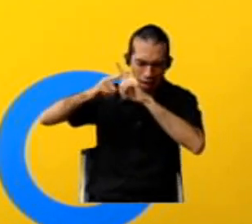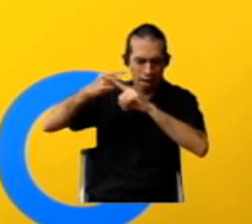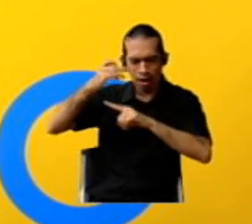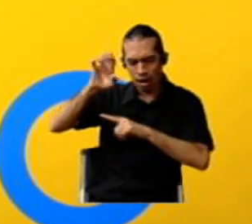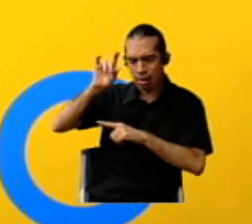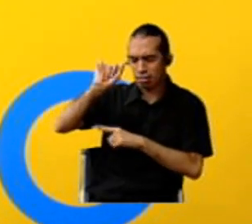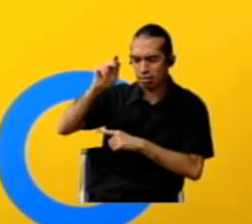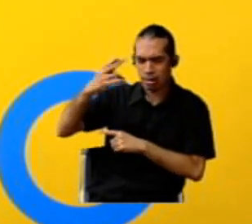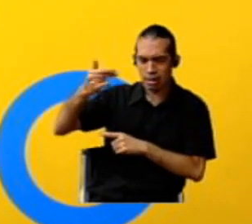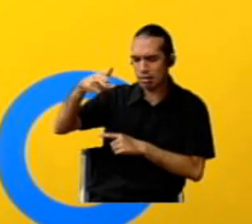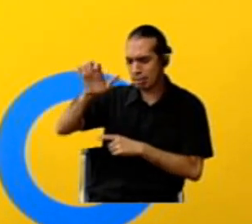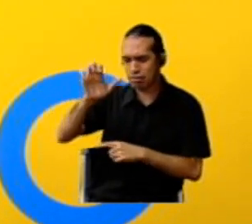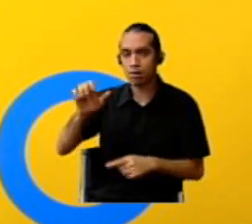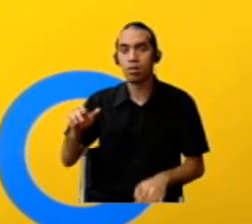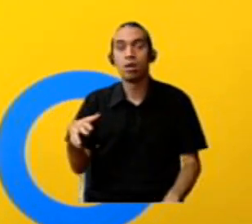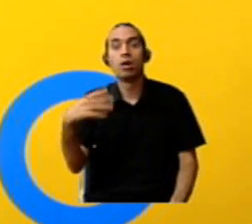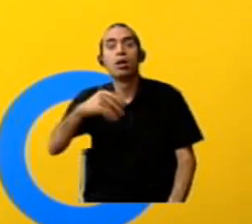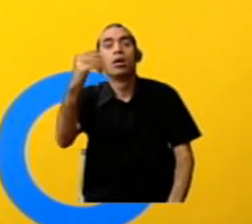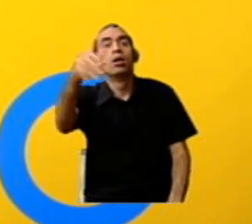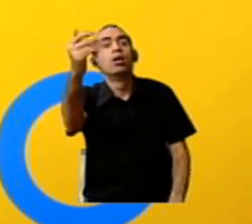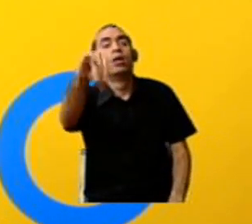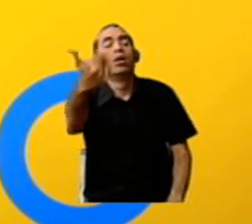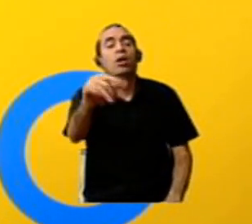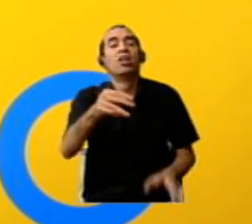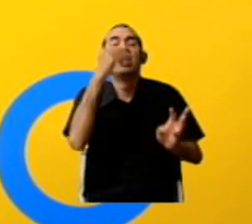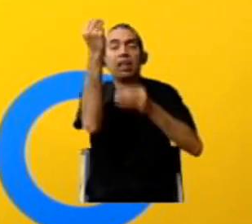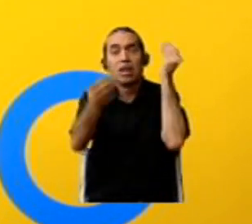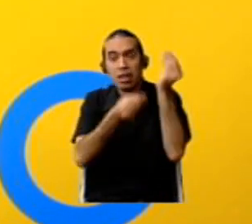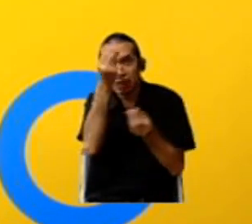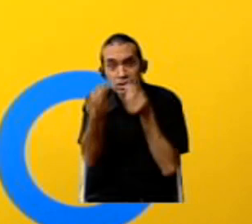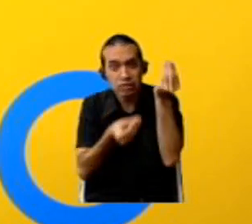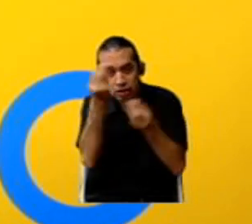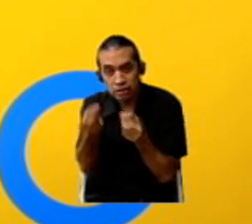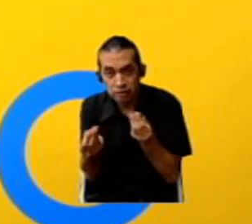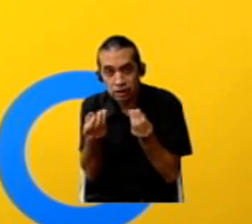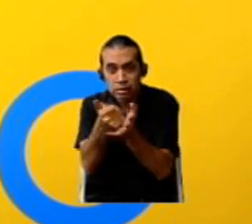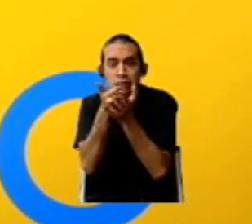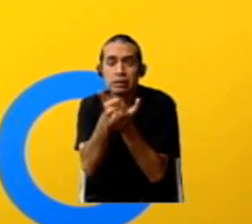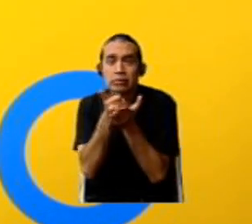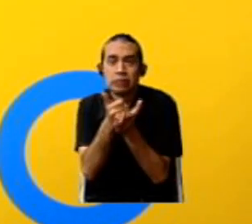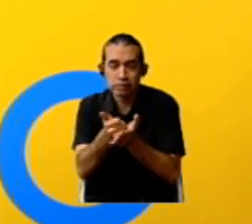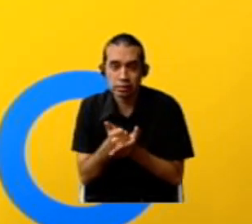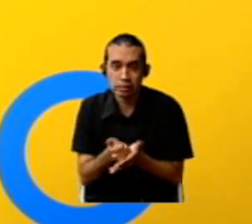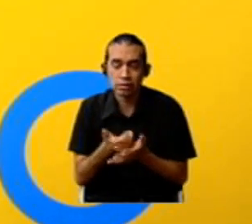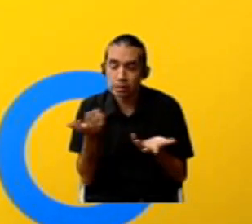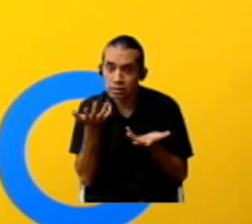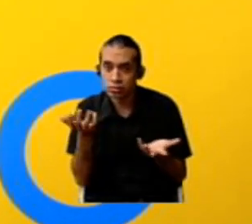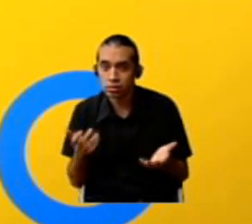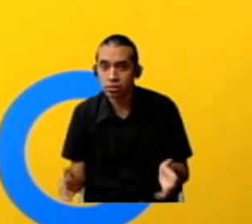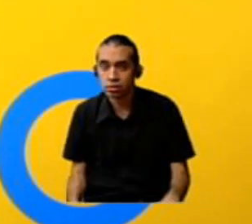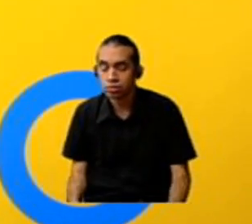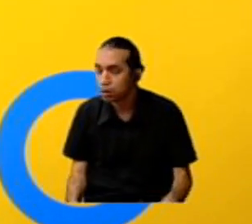and I have a terrible headache. My goodness, what should we do? Help us, please. What?